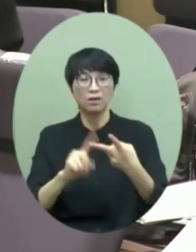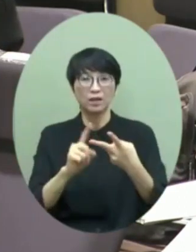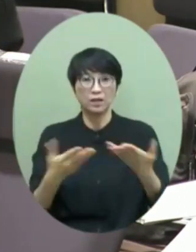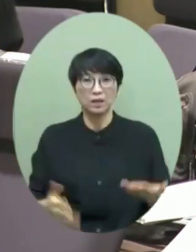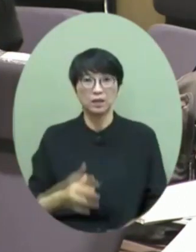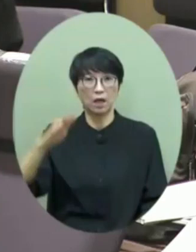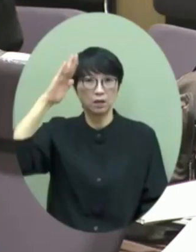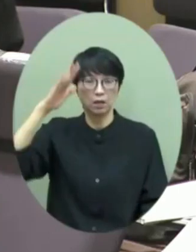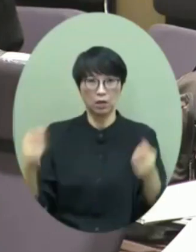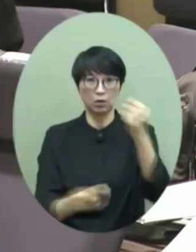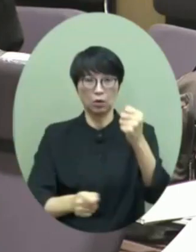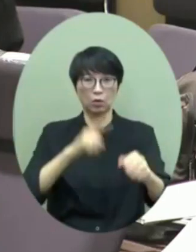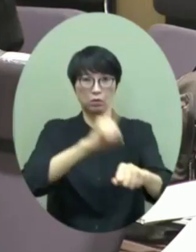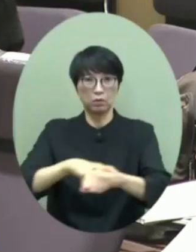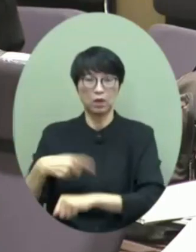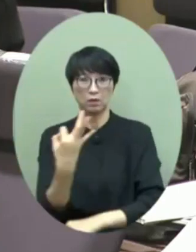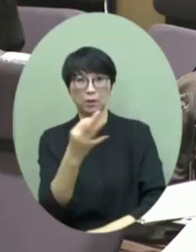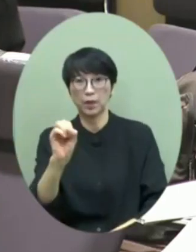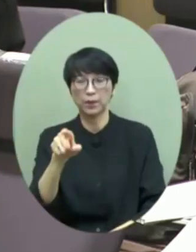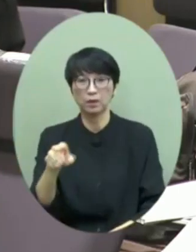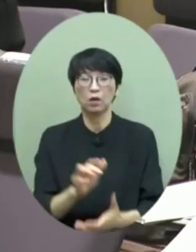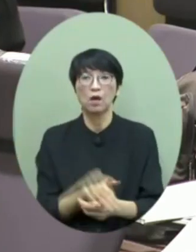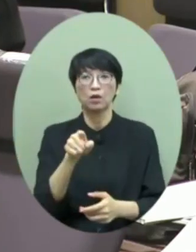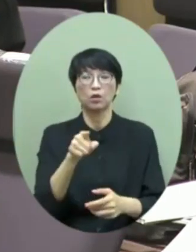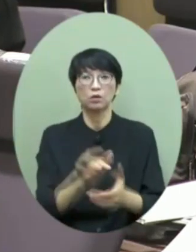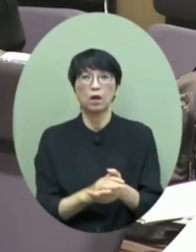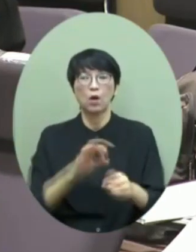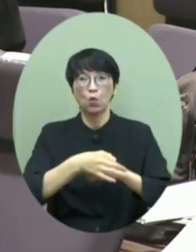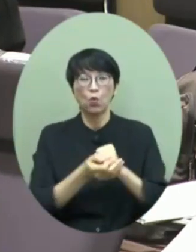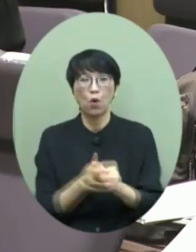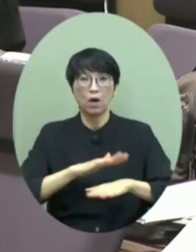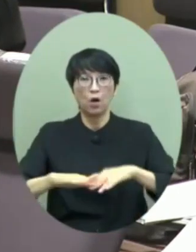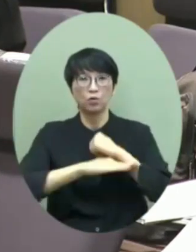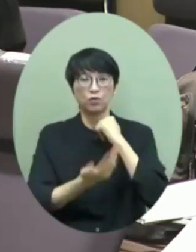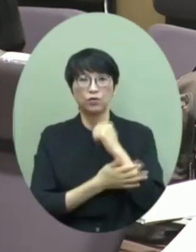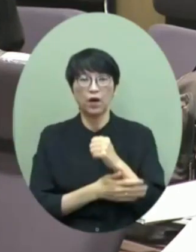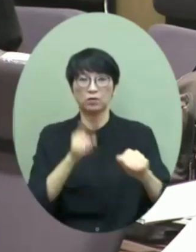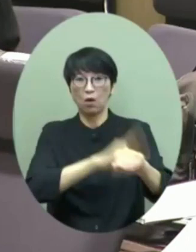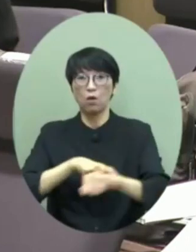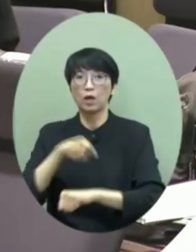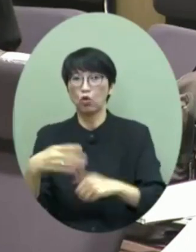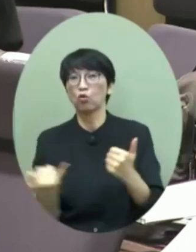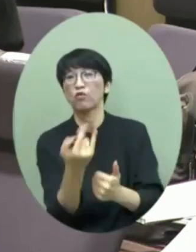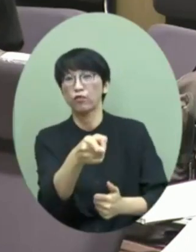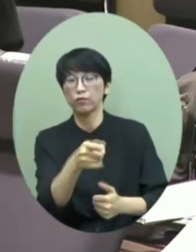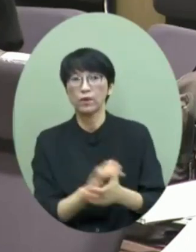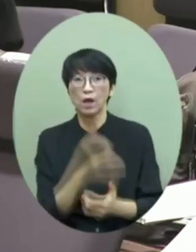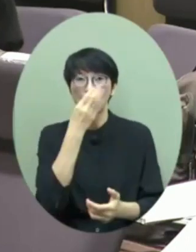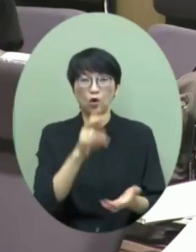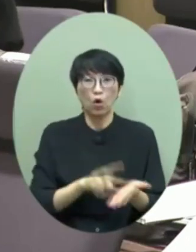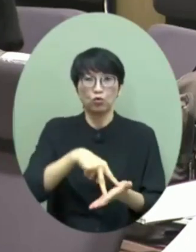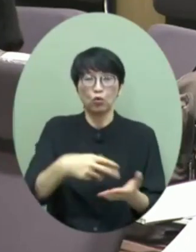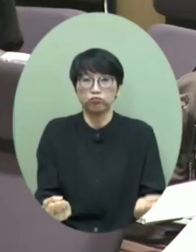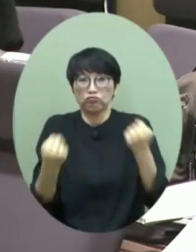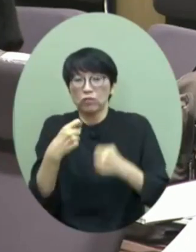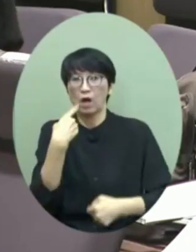defense from the journalists involved? Now, the police has arrested 30 persons in Causeway Bay, saying that they have violated the